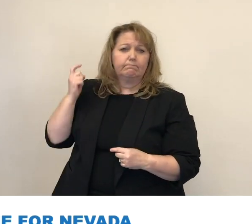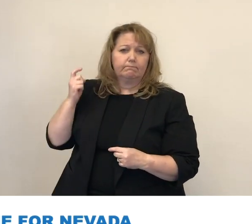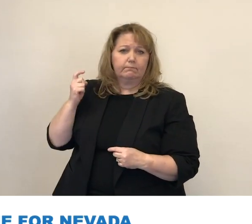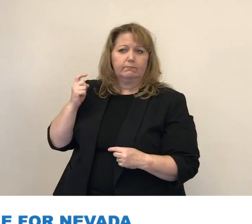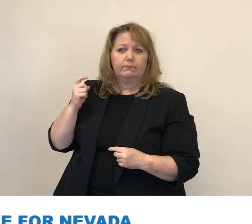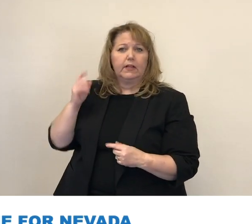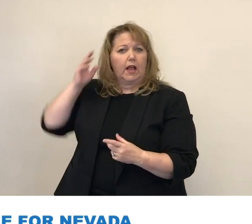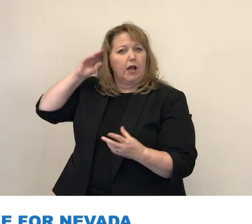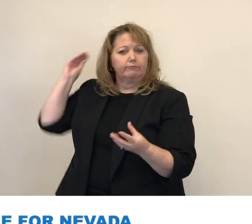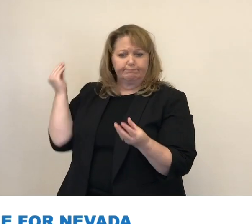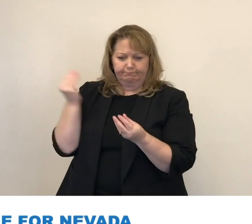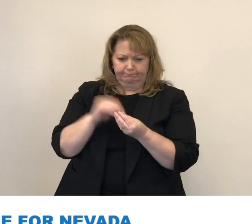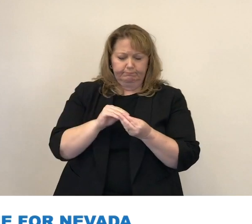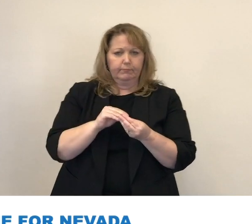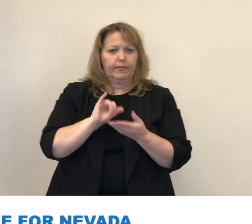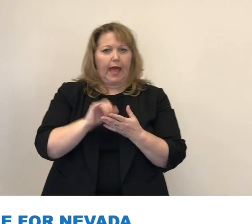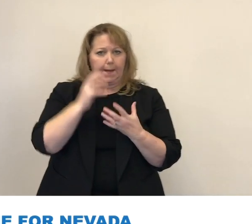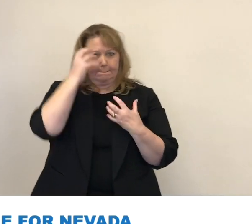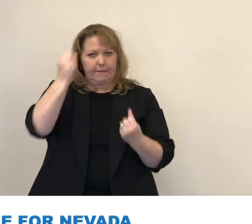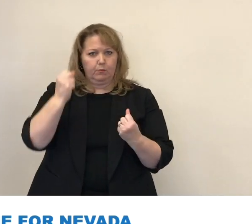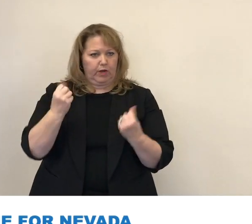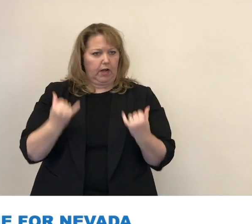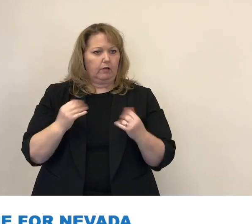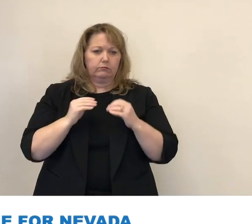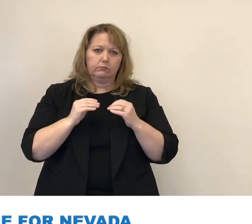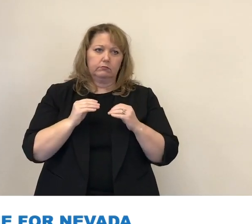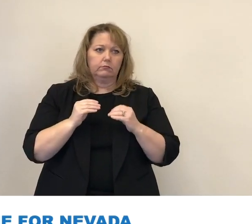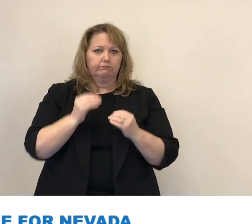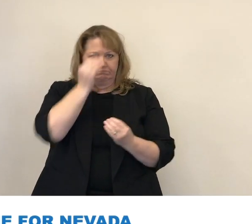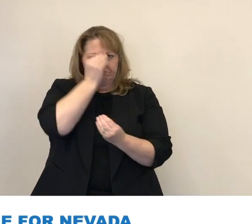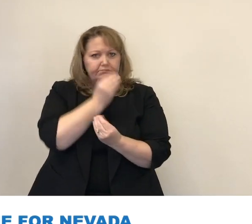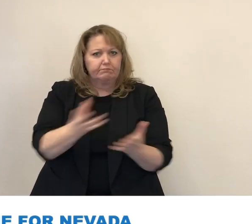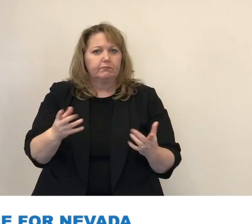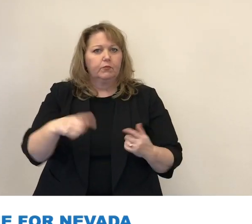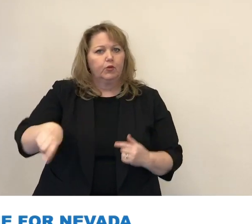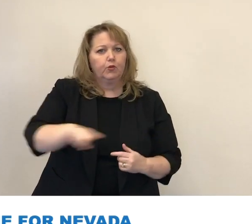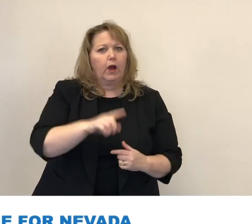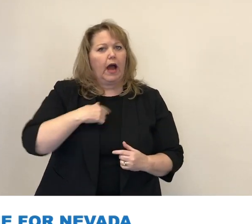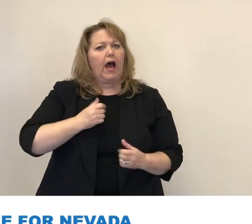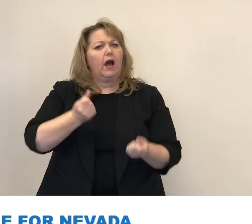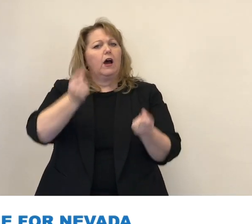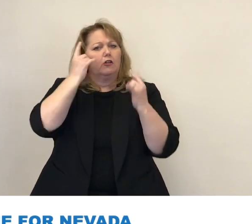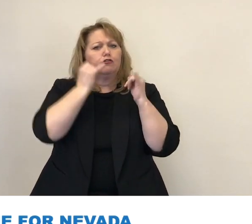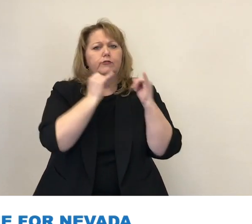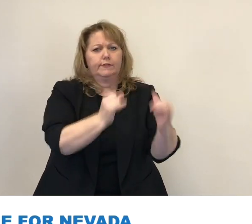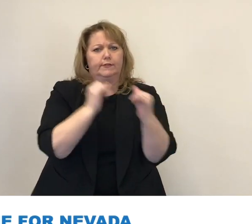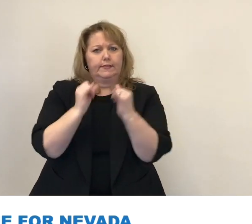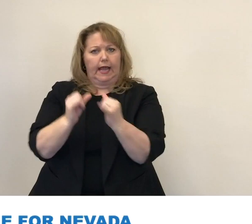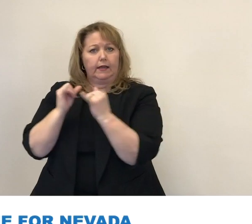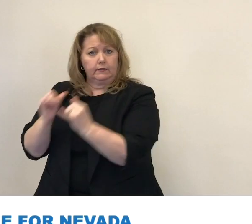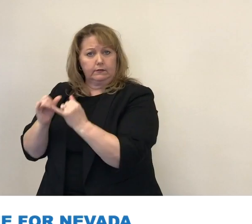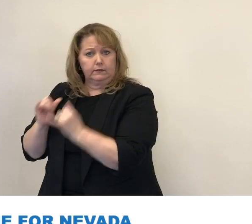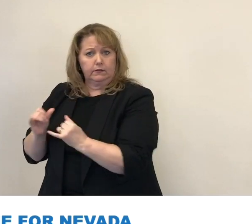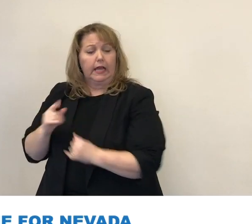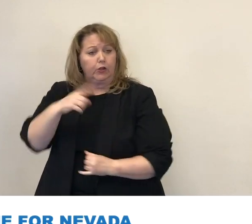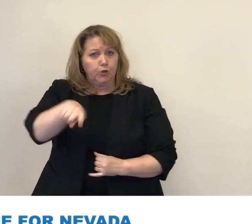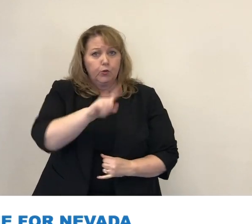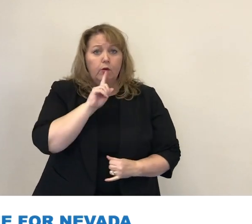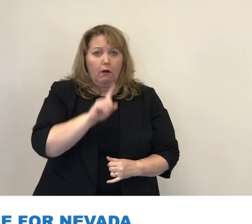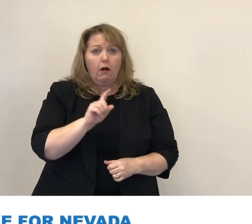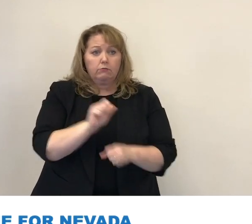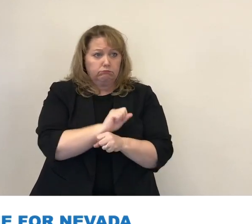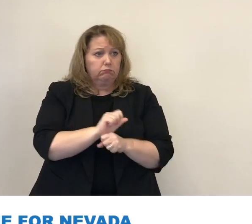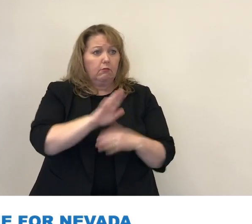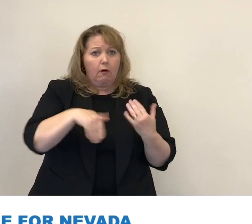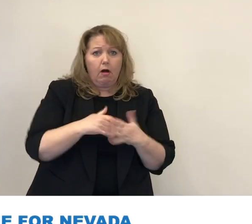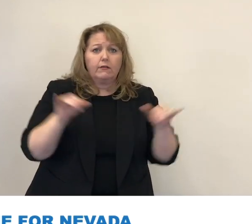seriously. And I know you do too. And it shows in these numbers, it shows in the results you're beginning to produce. As